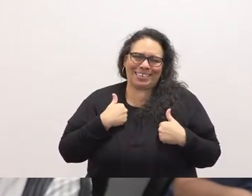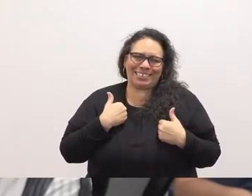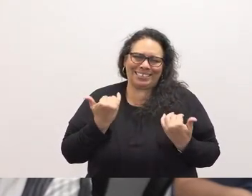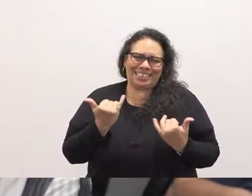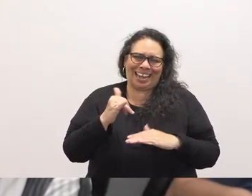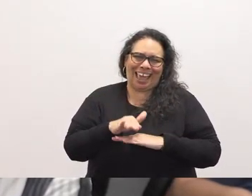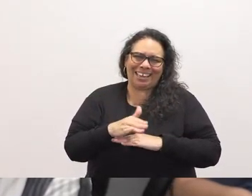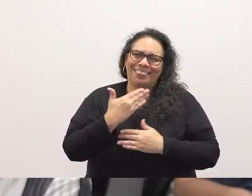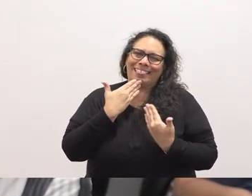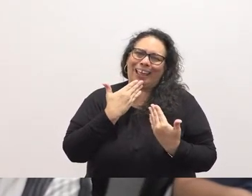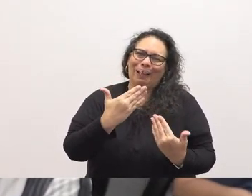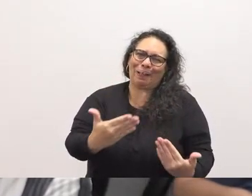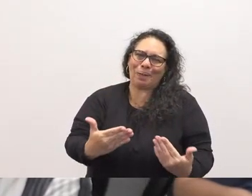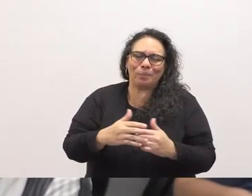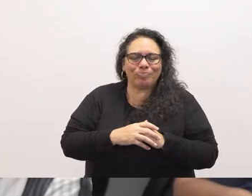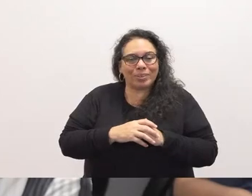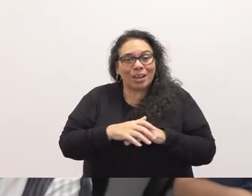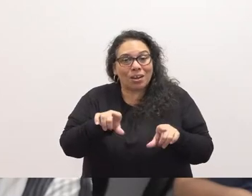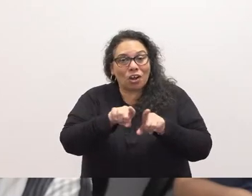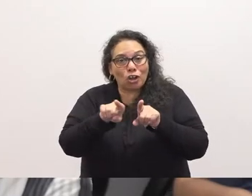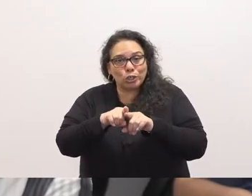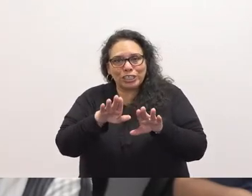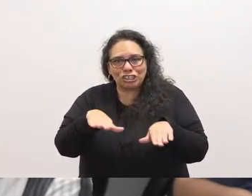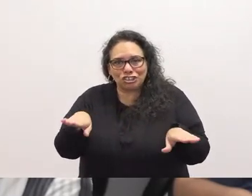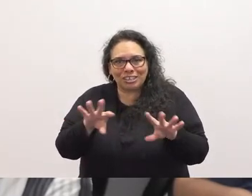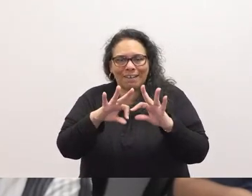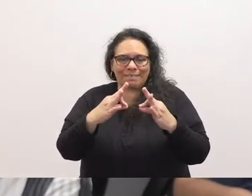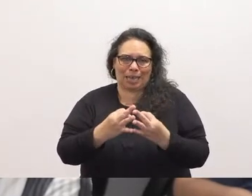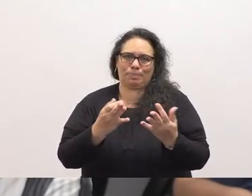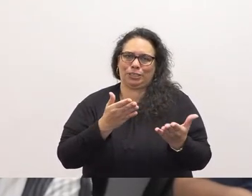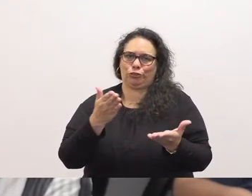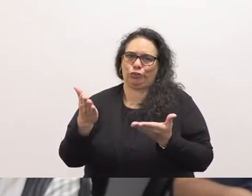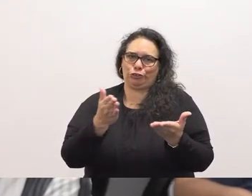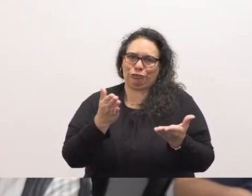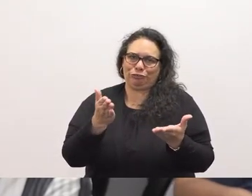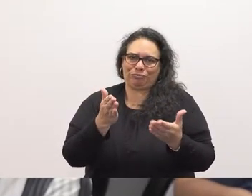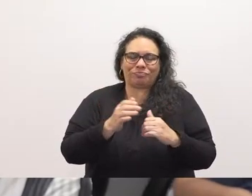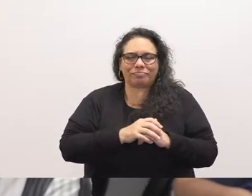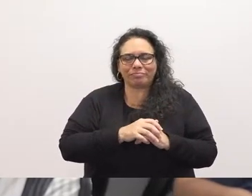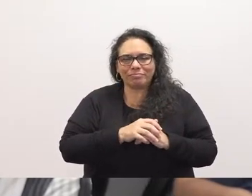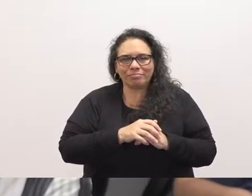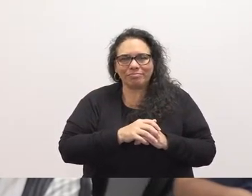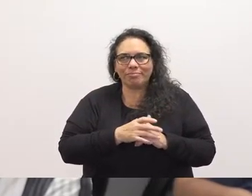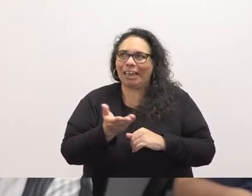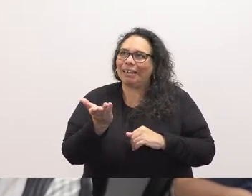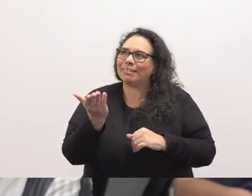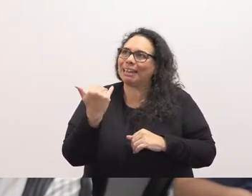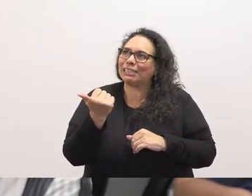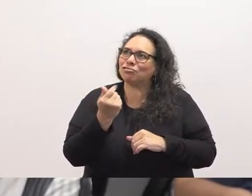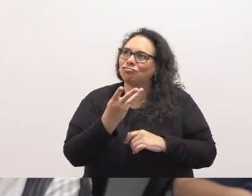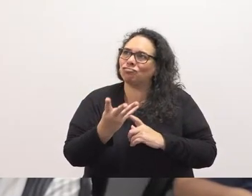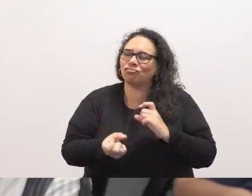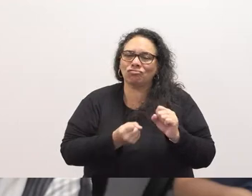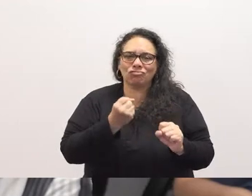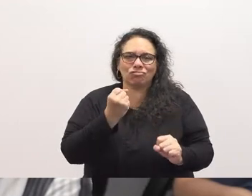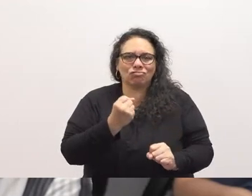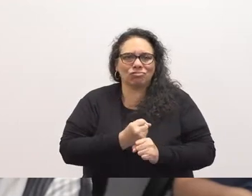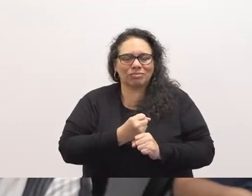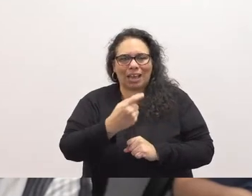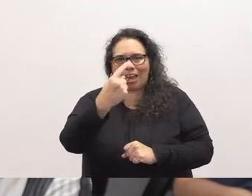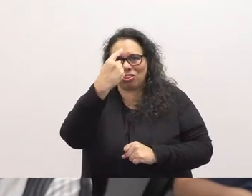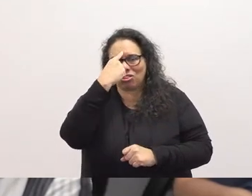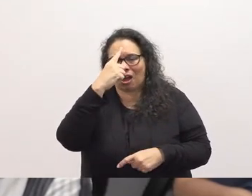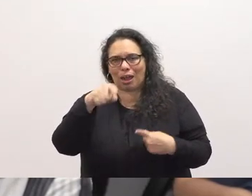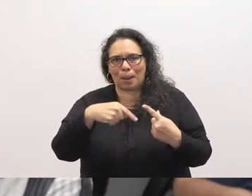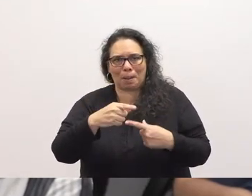you, as well as the children and families we serve. Over the last couple of years, I've thought a lot about my